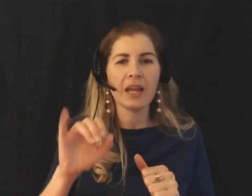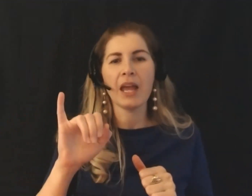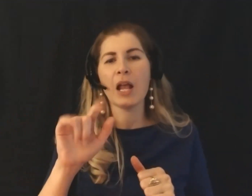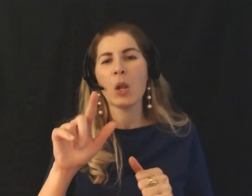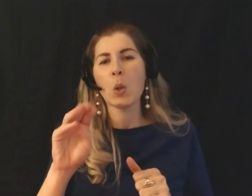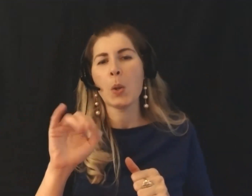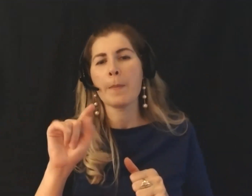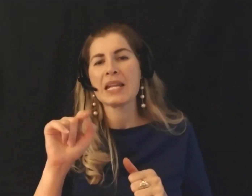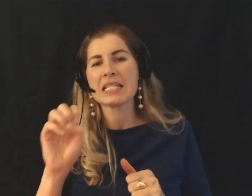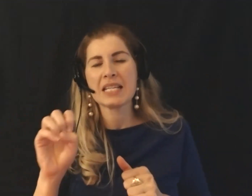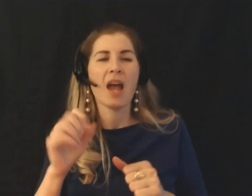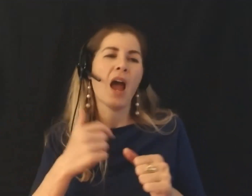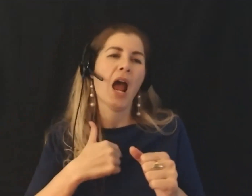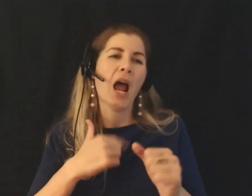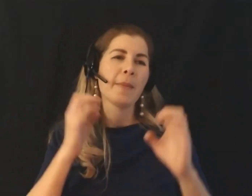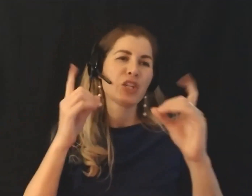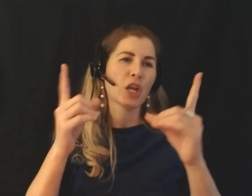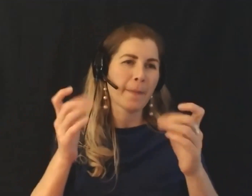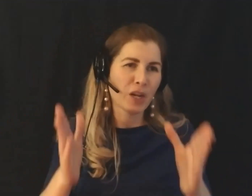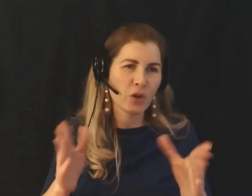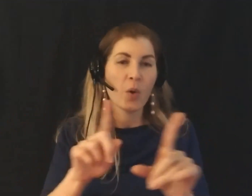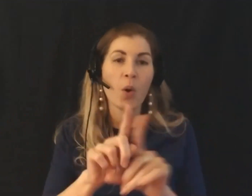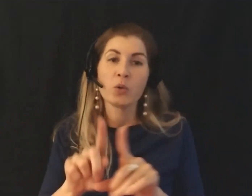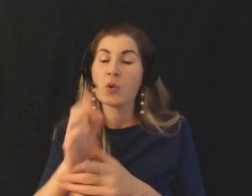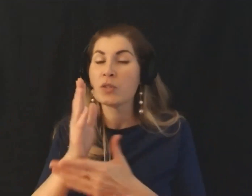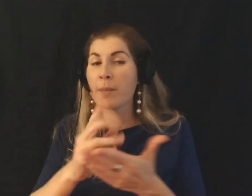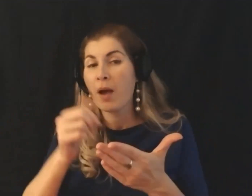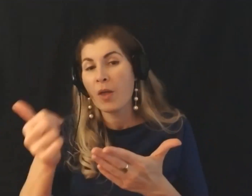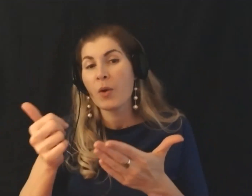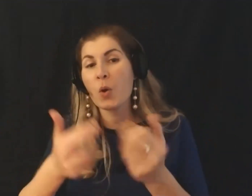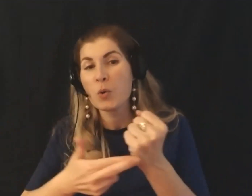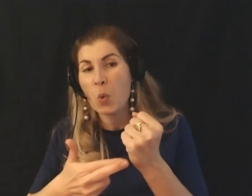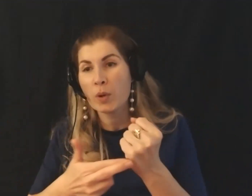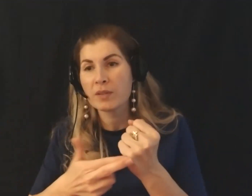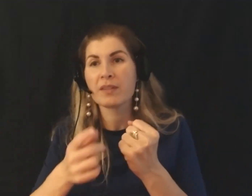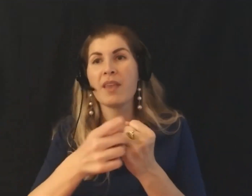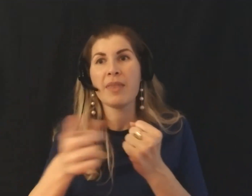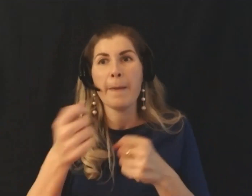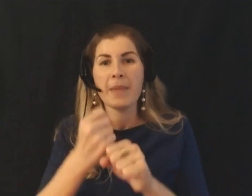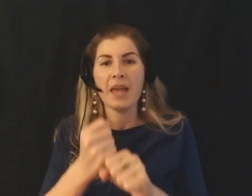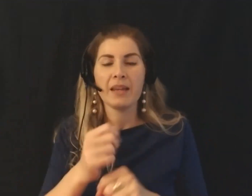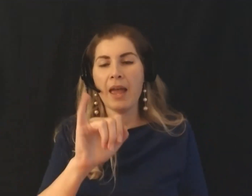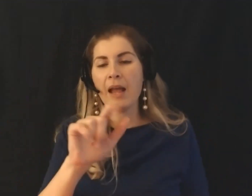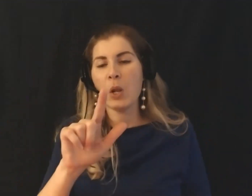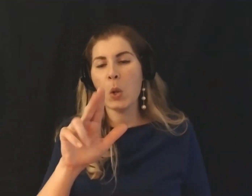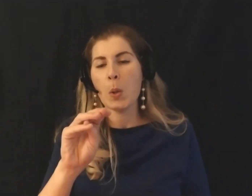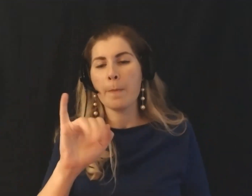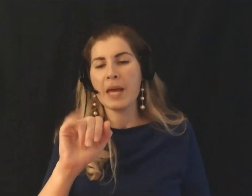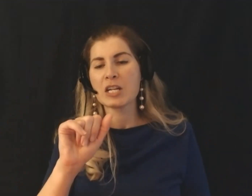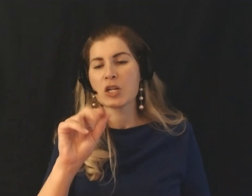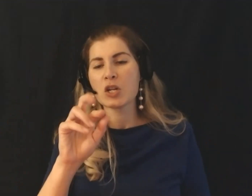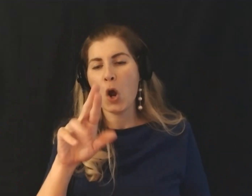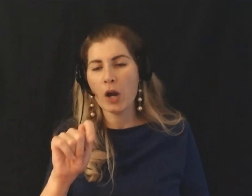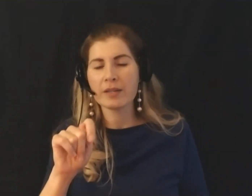I'm the education manager, and also some resources that these organizations have created. So with Illuminart, we created an entire